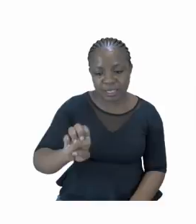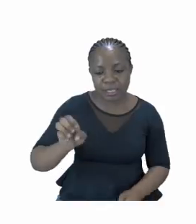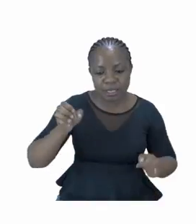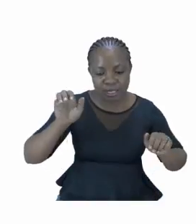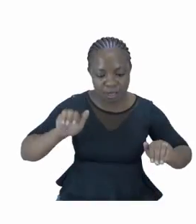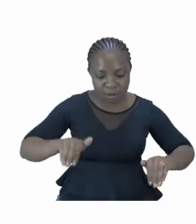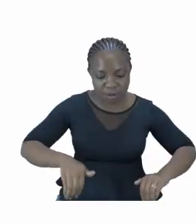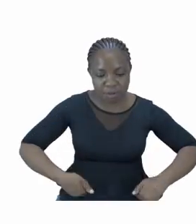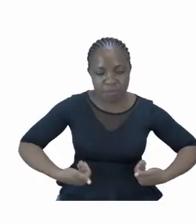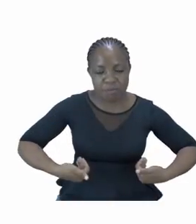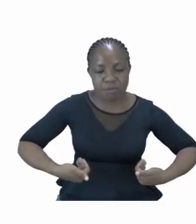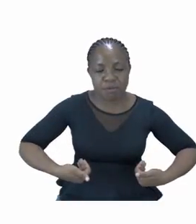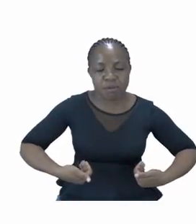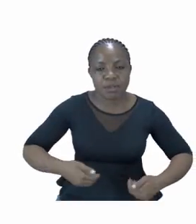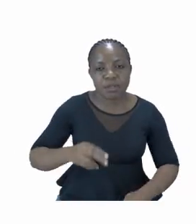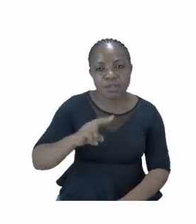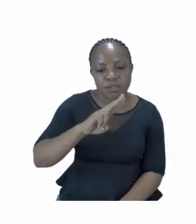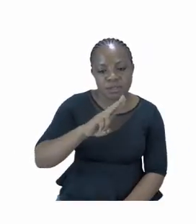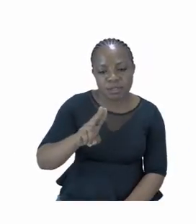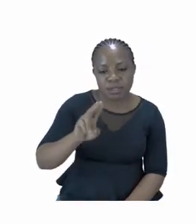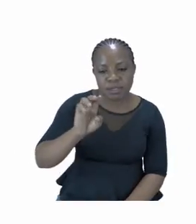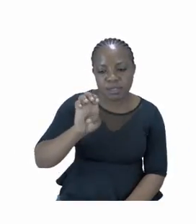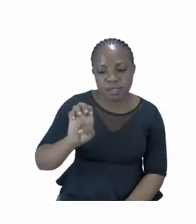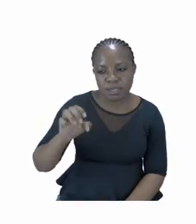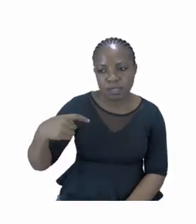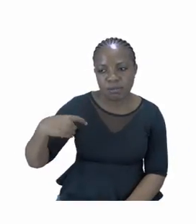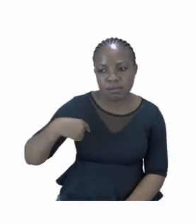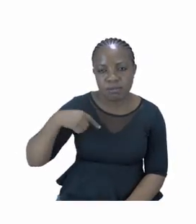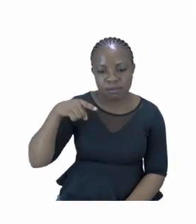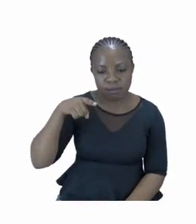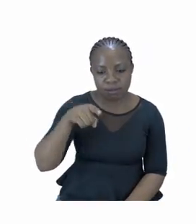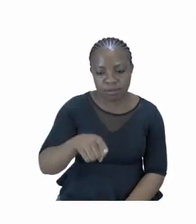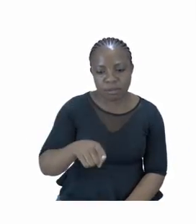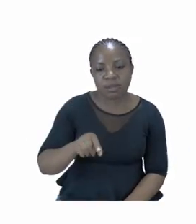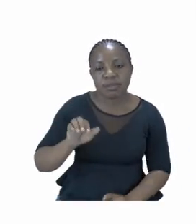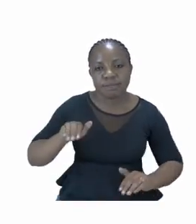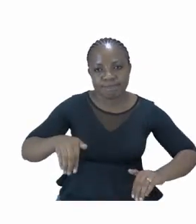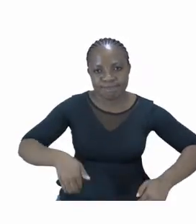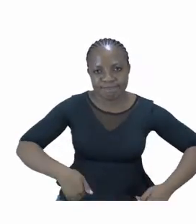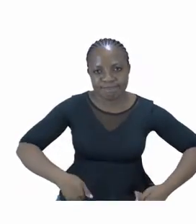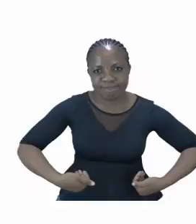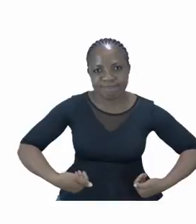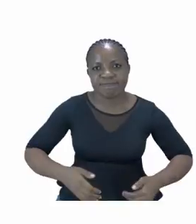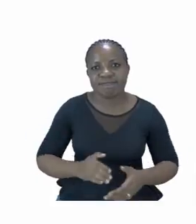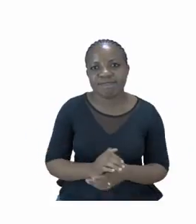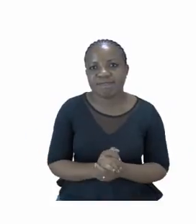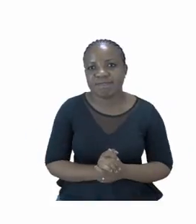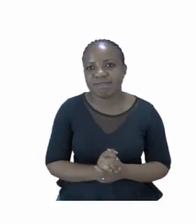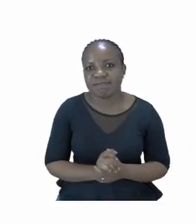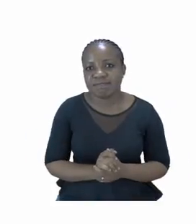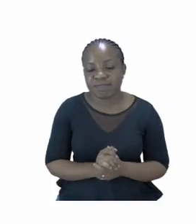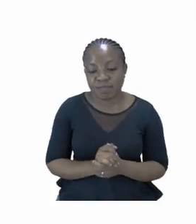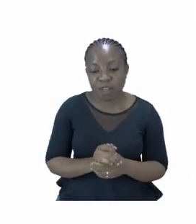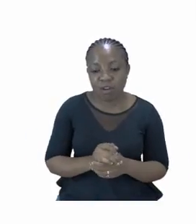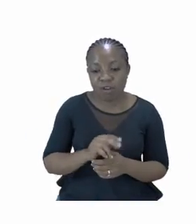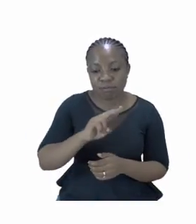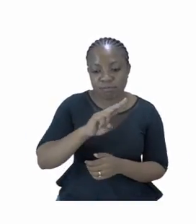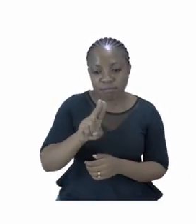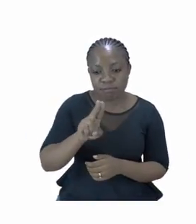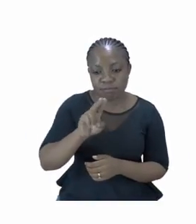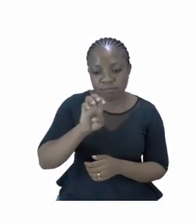at, we say he. Please, can you circle